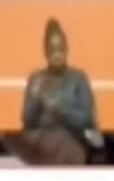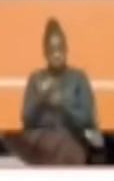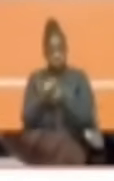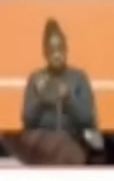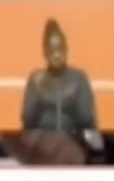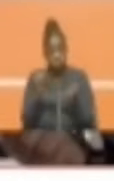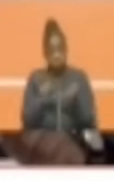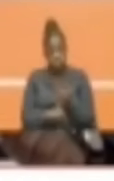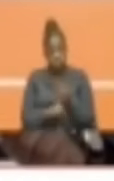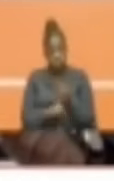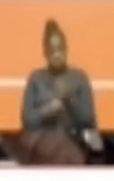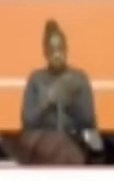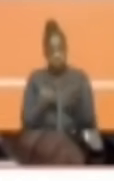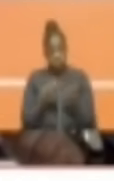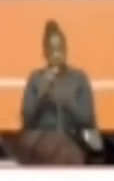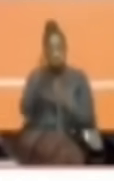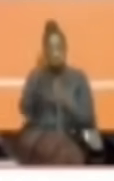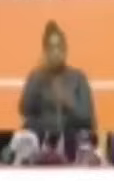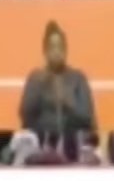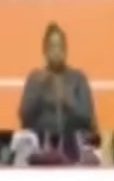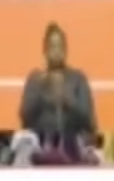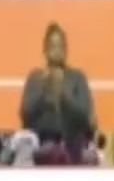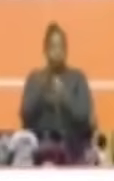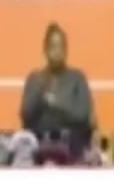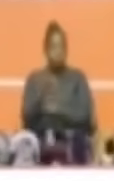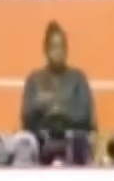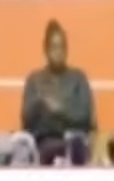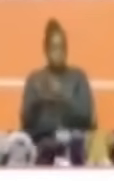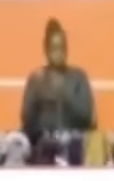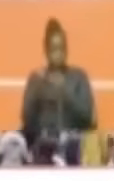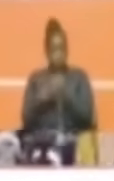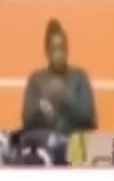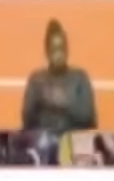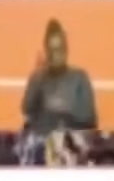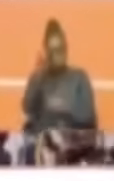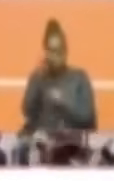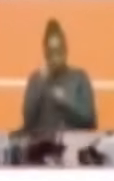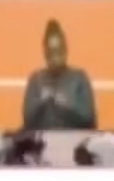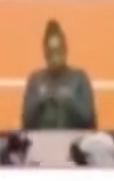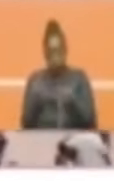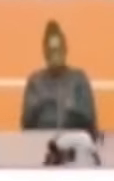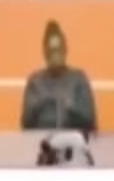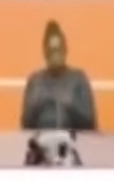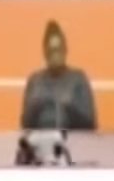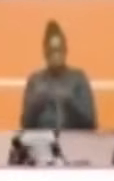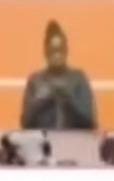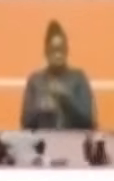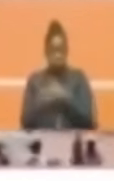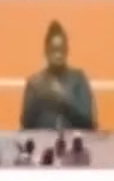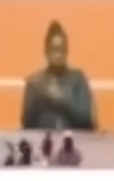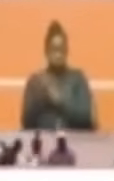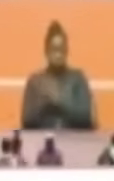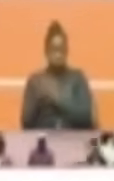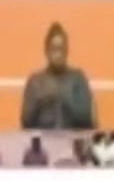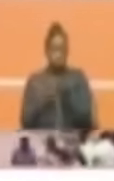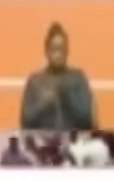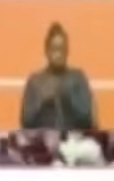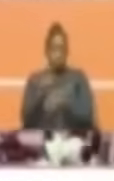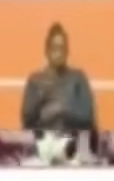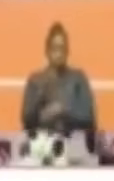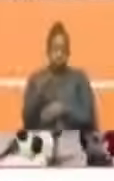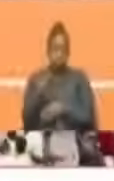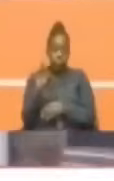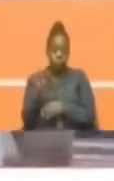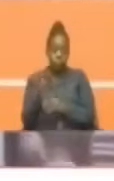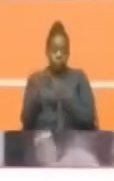kubafuna boogerezagana bulungi nabo kyokka bagamba nti gavumenti erina okugula ebyuma ebikozesebwa mu nkola ya IFRIS baleme